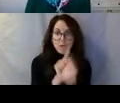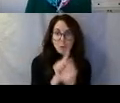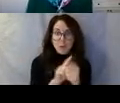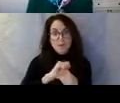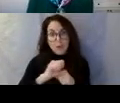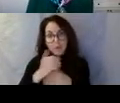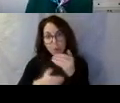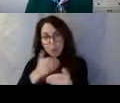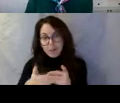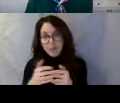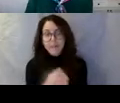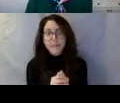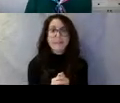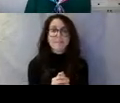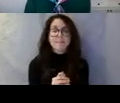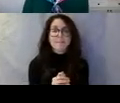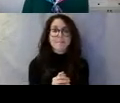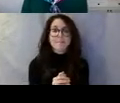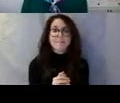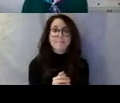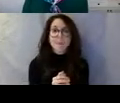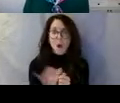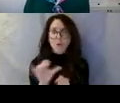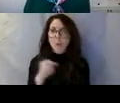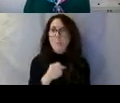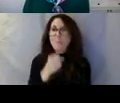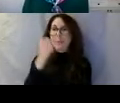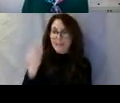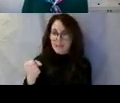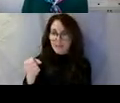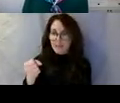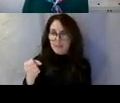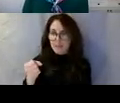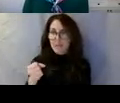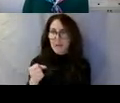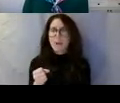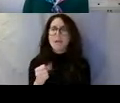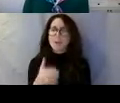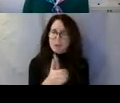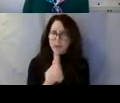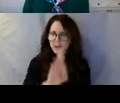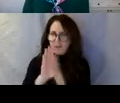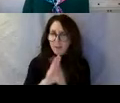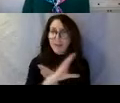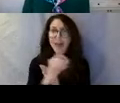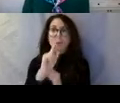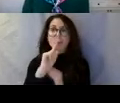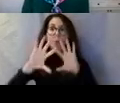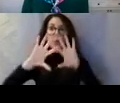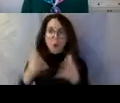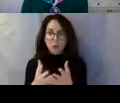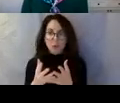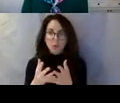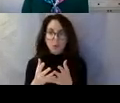and also a placement. So there's kind of both kind of skill development and then real world kind of in a